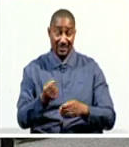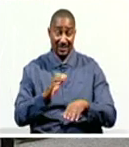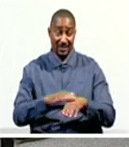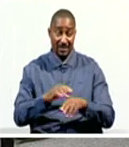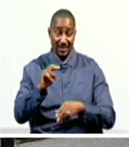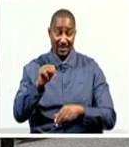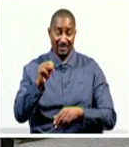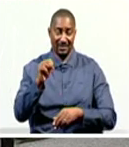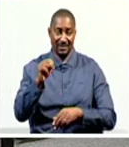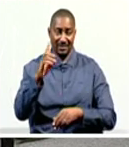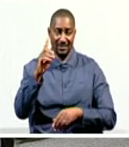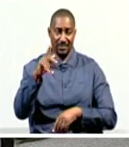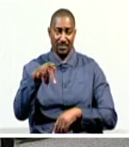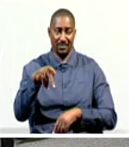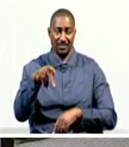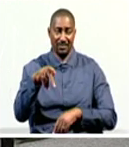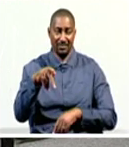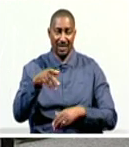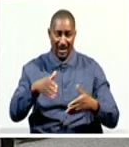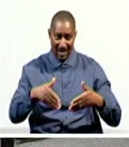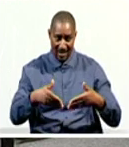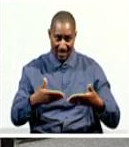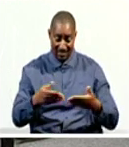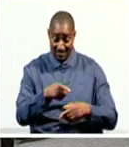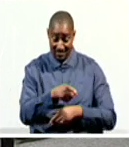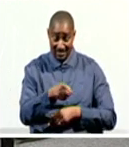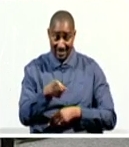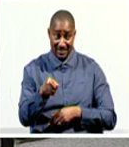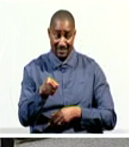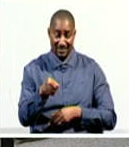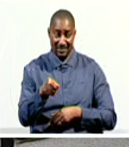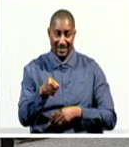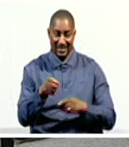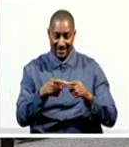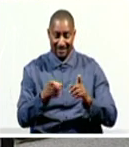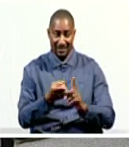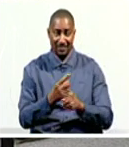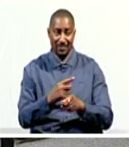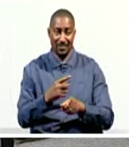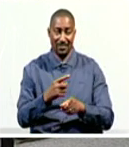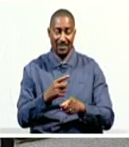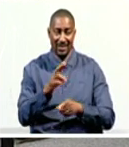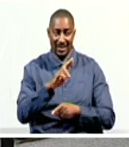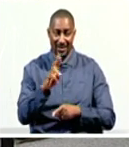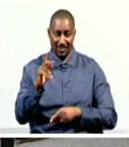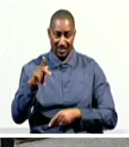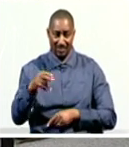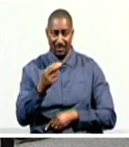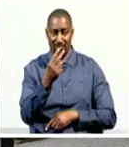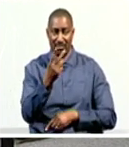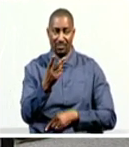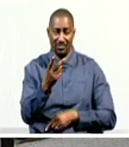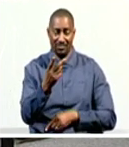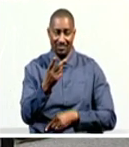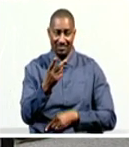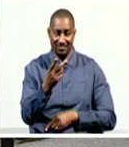a policy perspective, how does the NDP 5, for example, then differ from the HPP 2? Precisely, yeah, you are quite